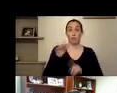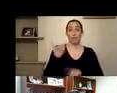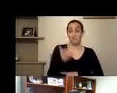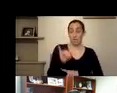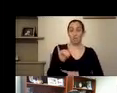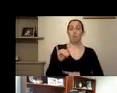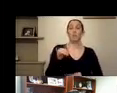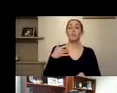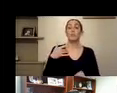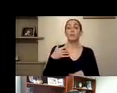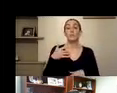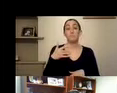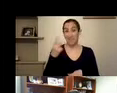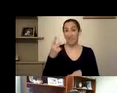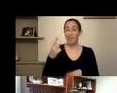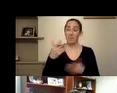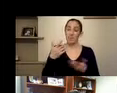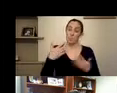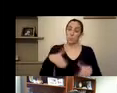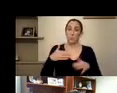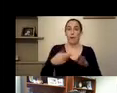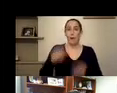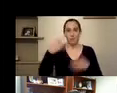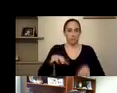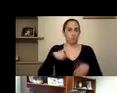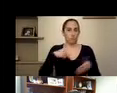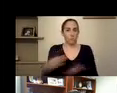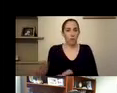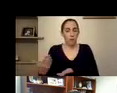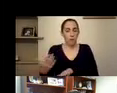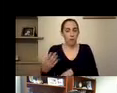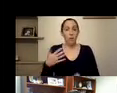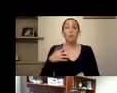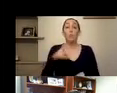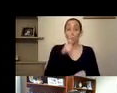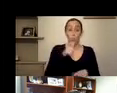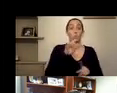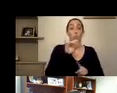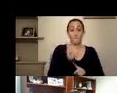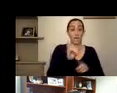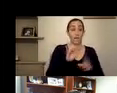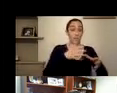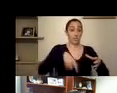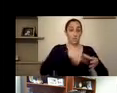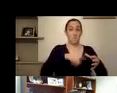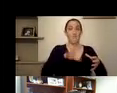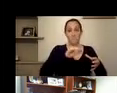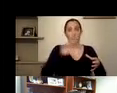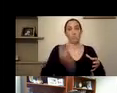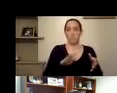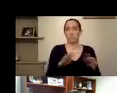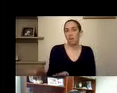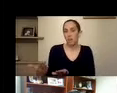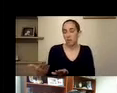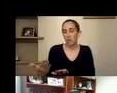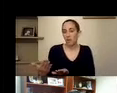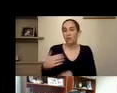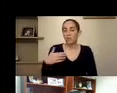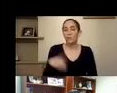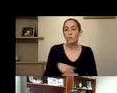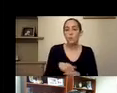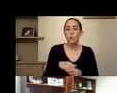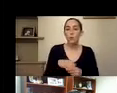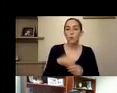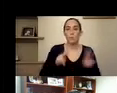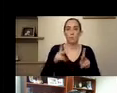So we were very concerned when this emerged in 2002 and 2003, and it actually set up a lot of research